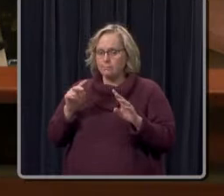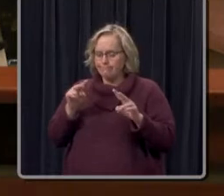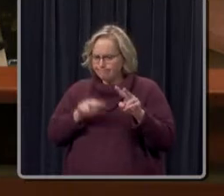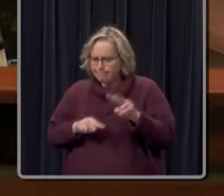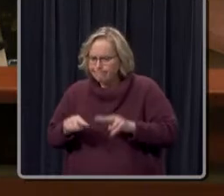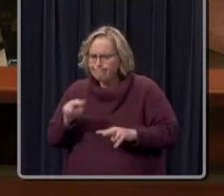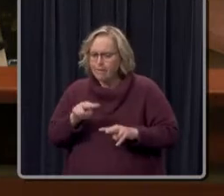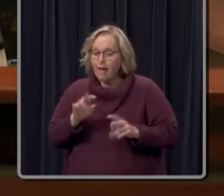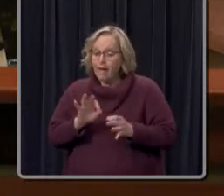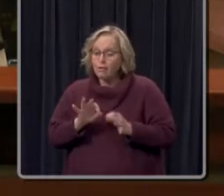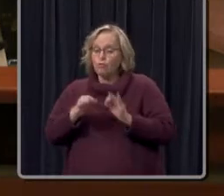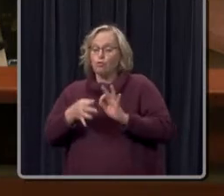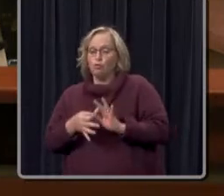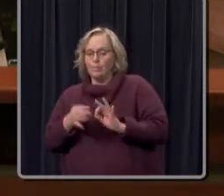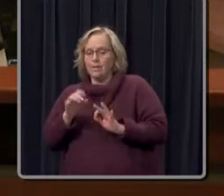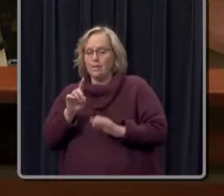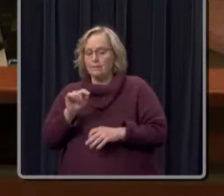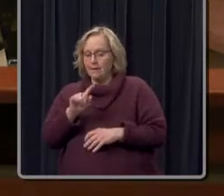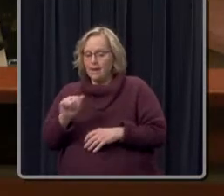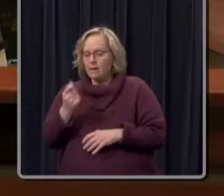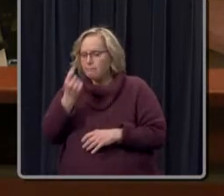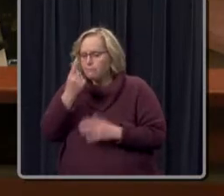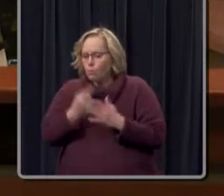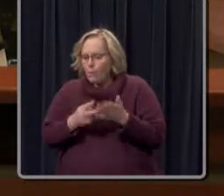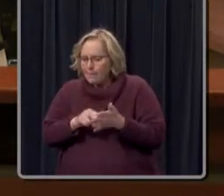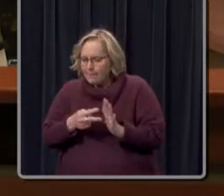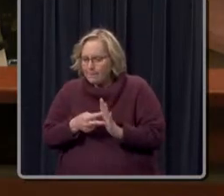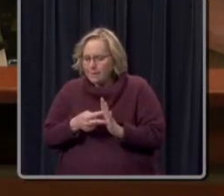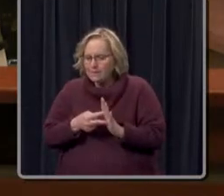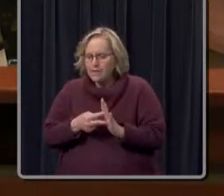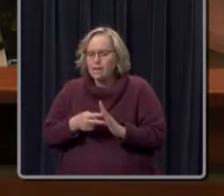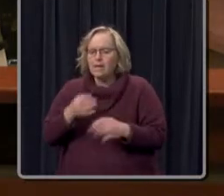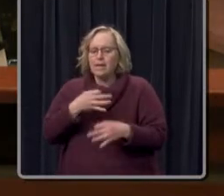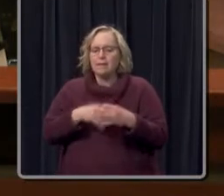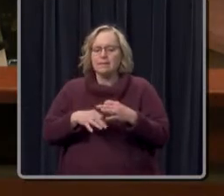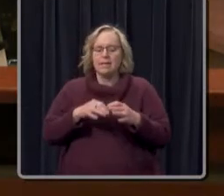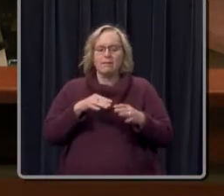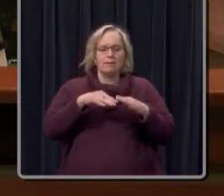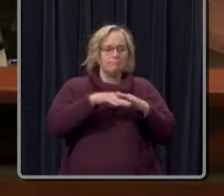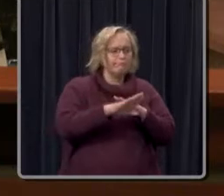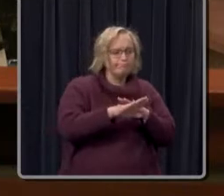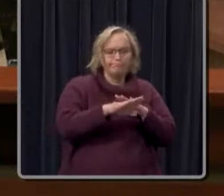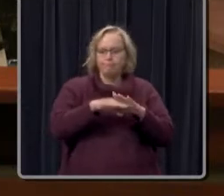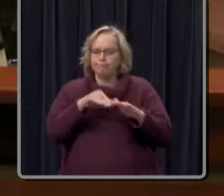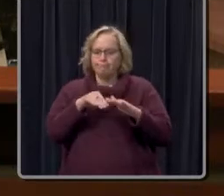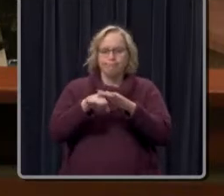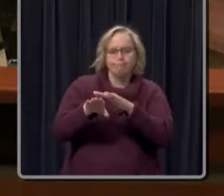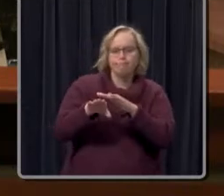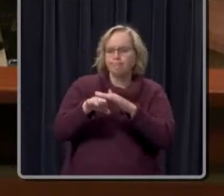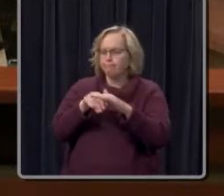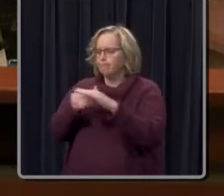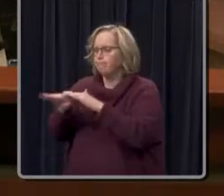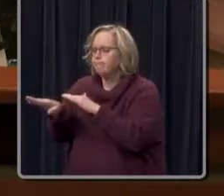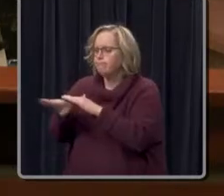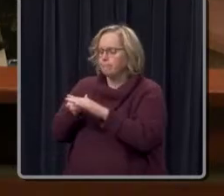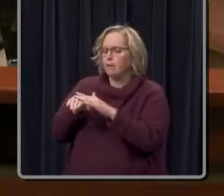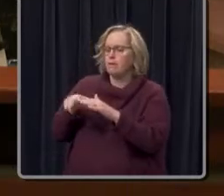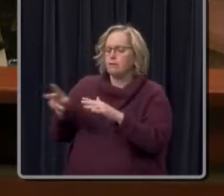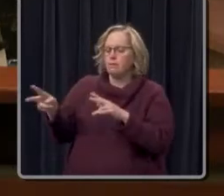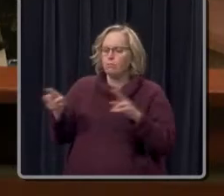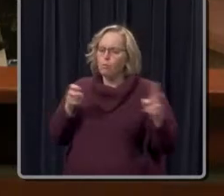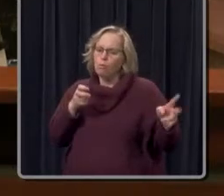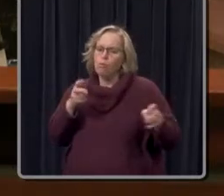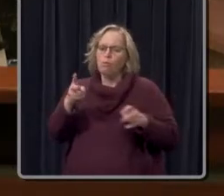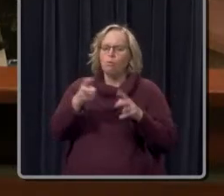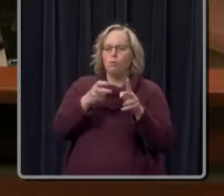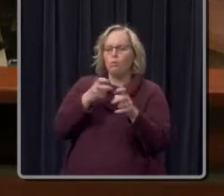data, understanding what that data means versus going in and out of multiple data systems to pull the data together to